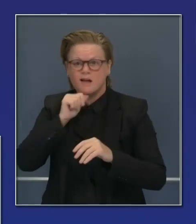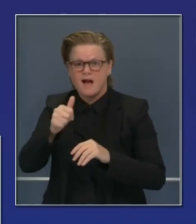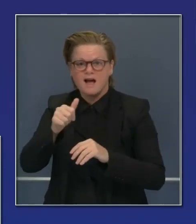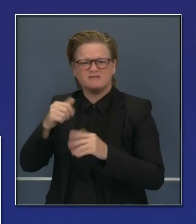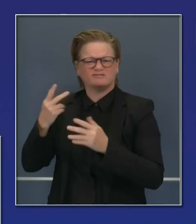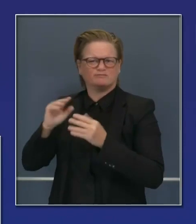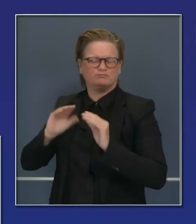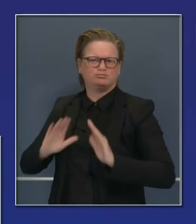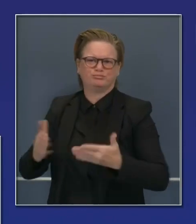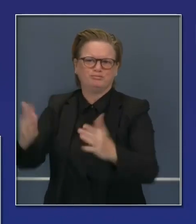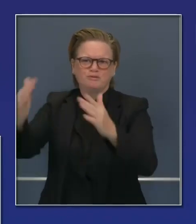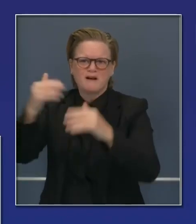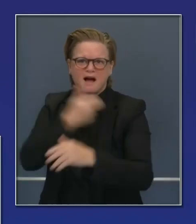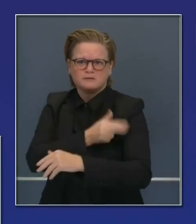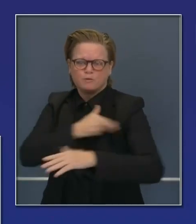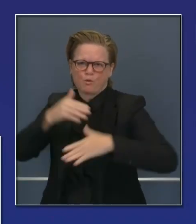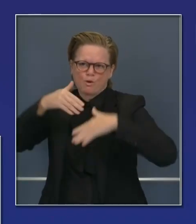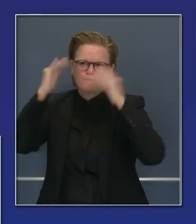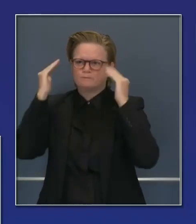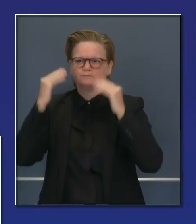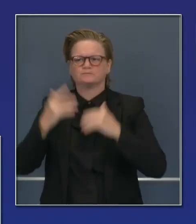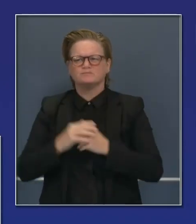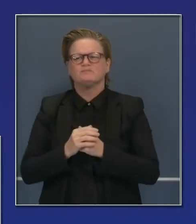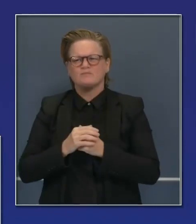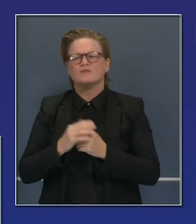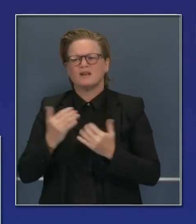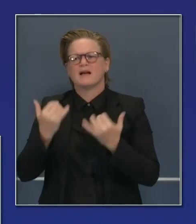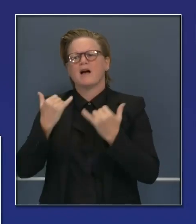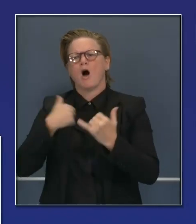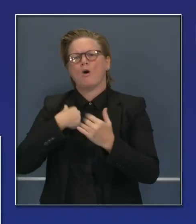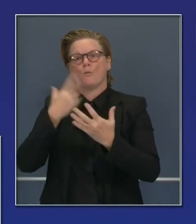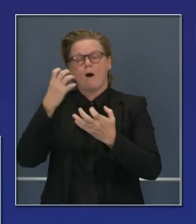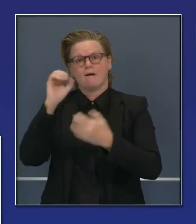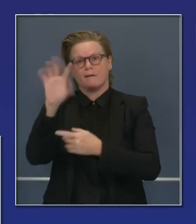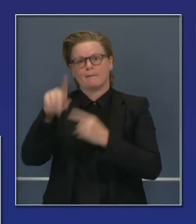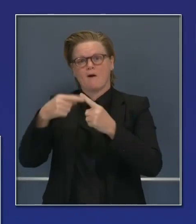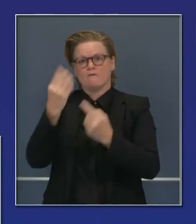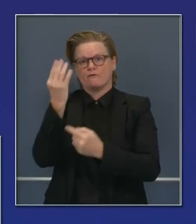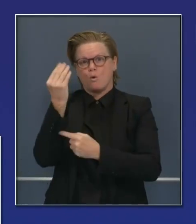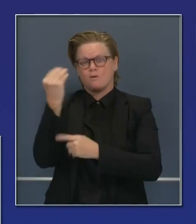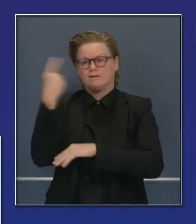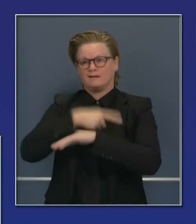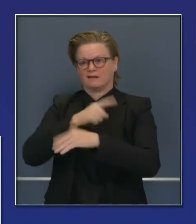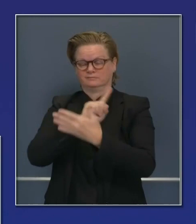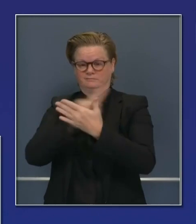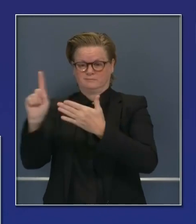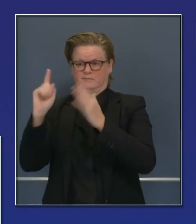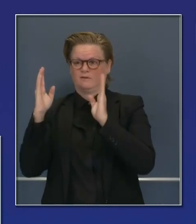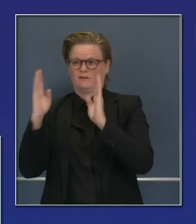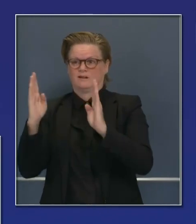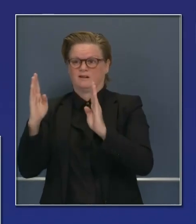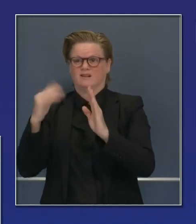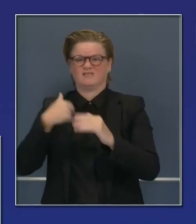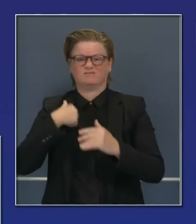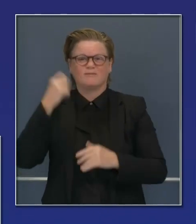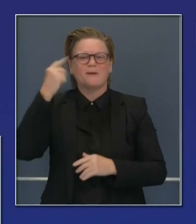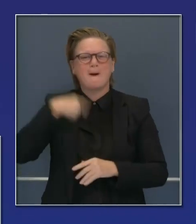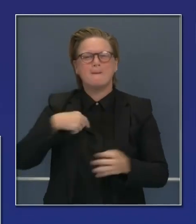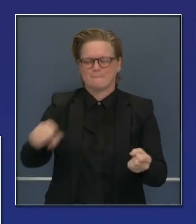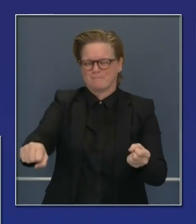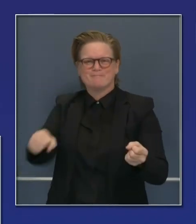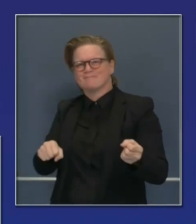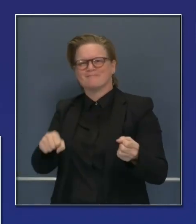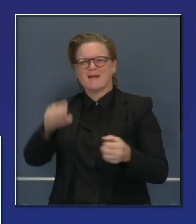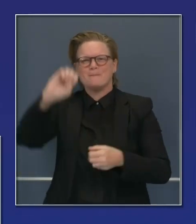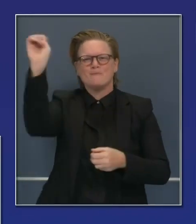some 14 or so weeks ago, pulling that emergency brake. We've done it sequentially over the course of the last number of weeks,